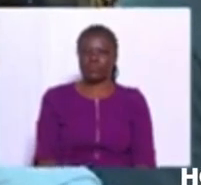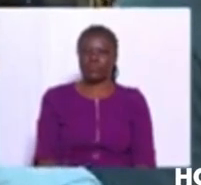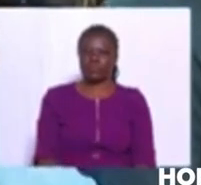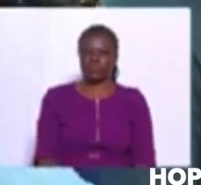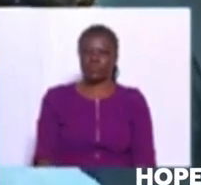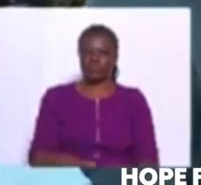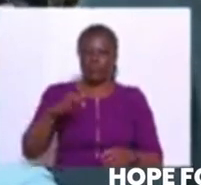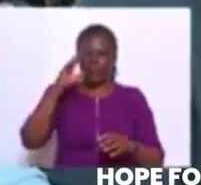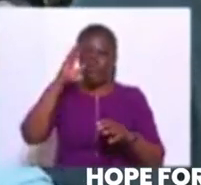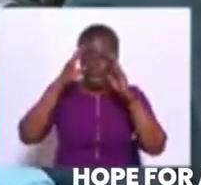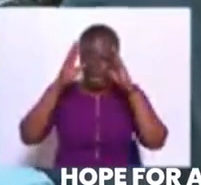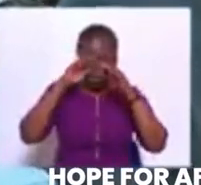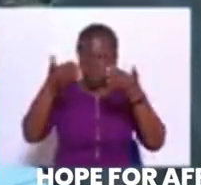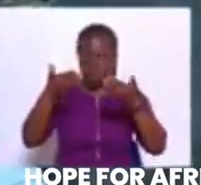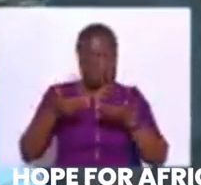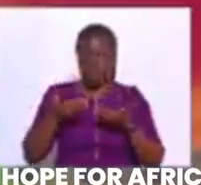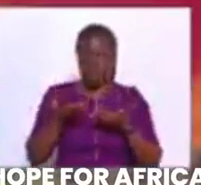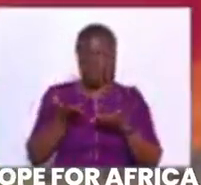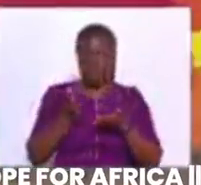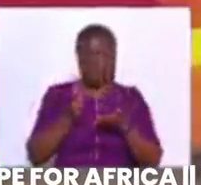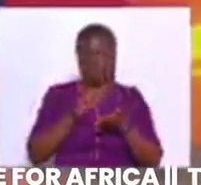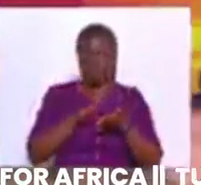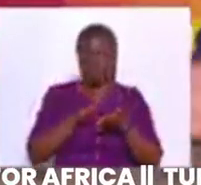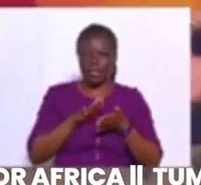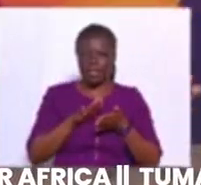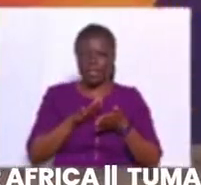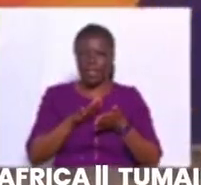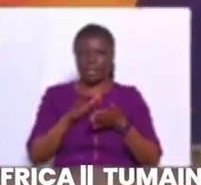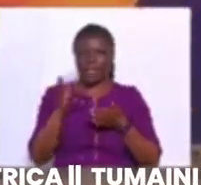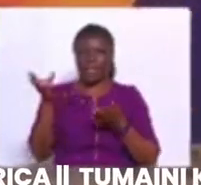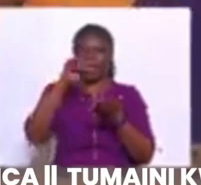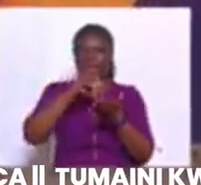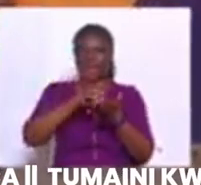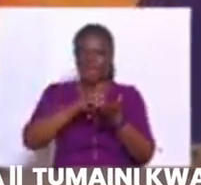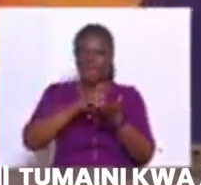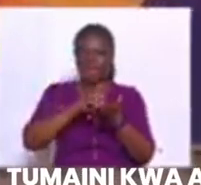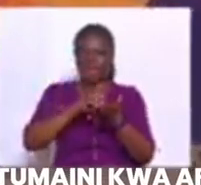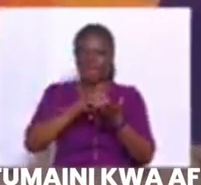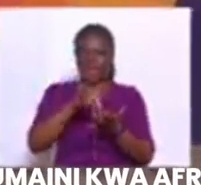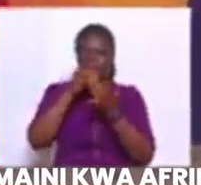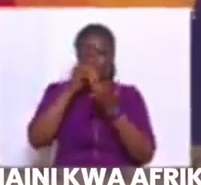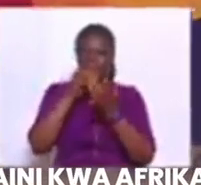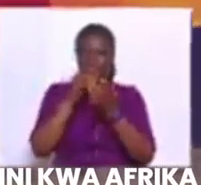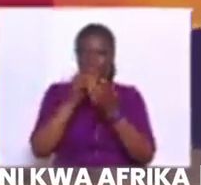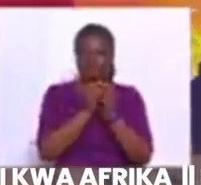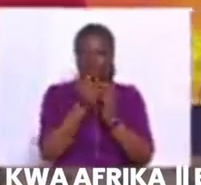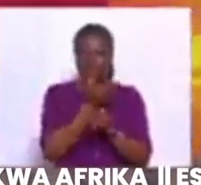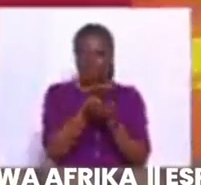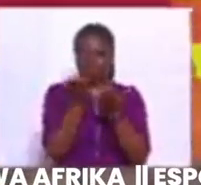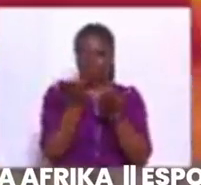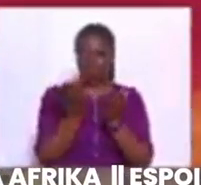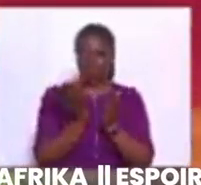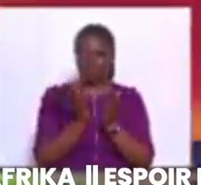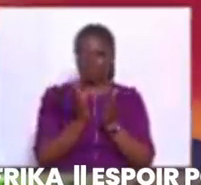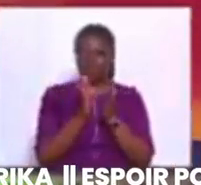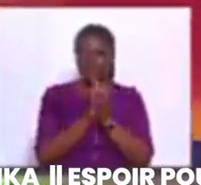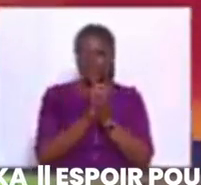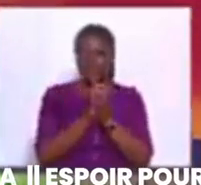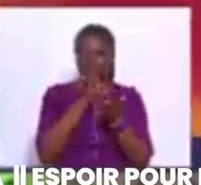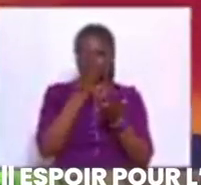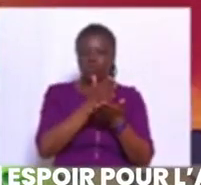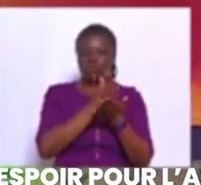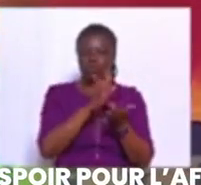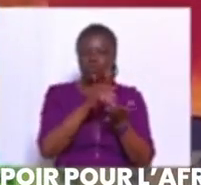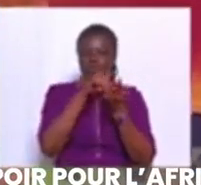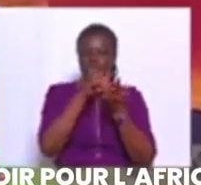Well, hello and welcome back. It is, again, a privilege to be with you. And it's a real privilege